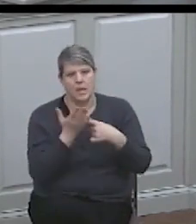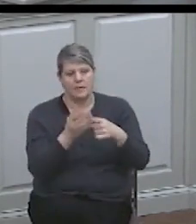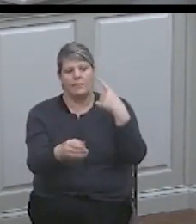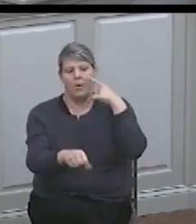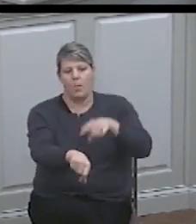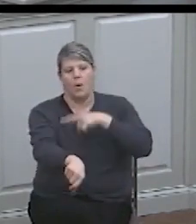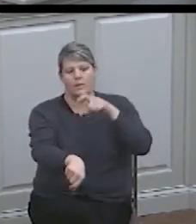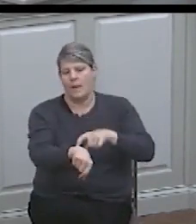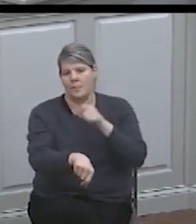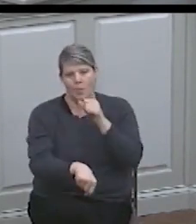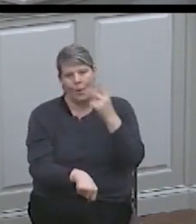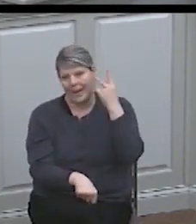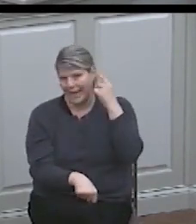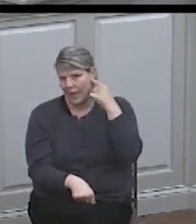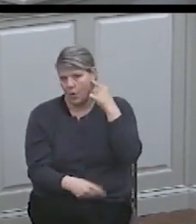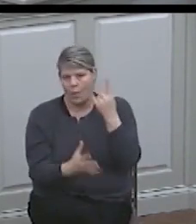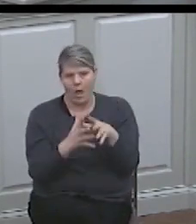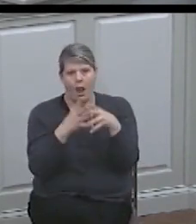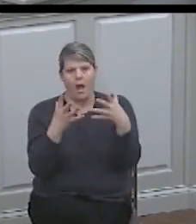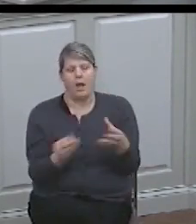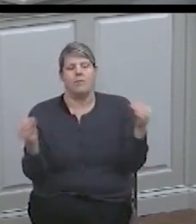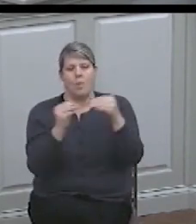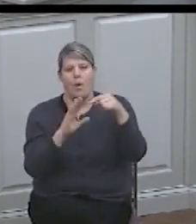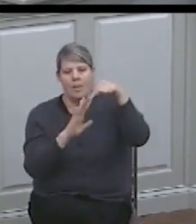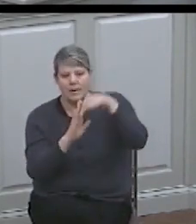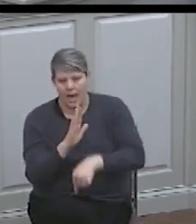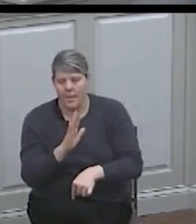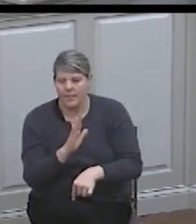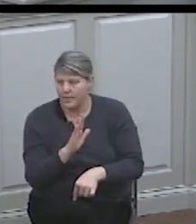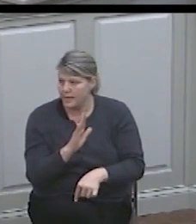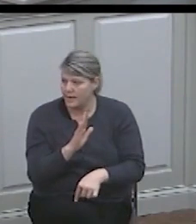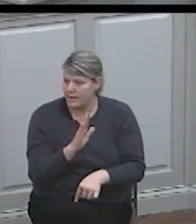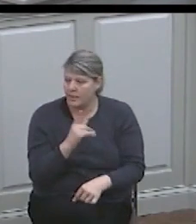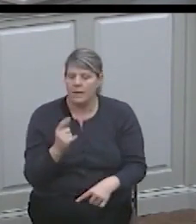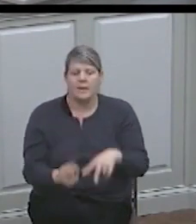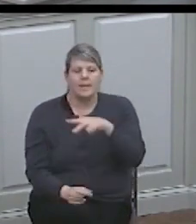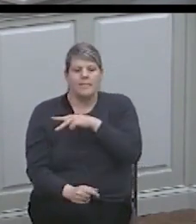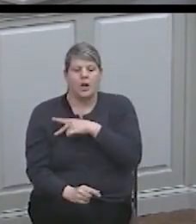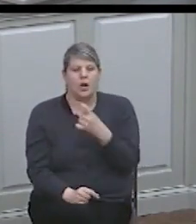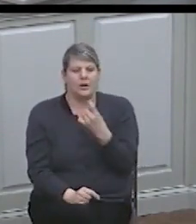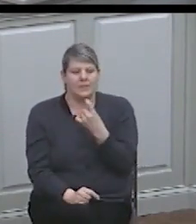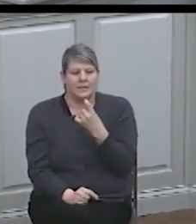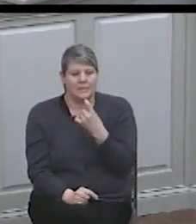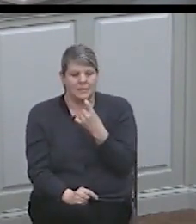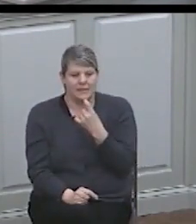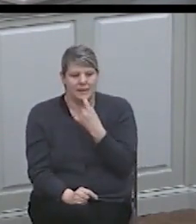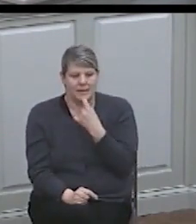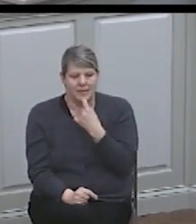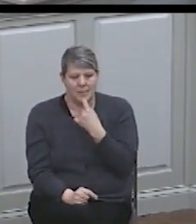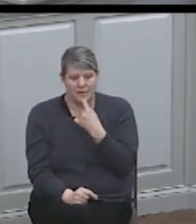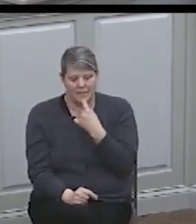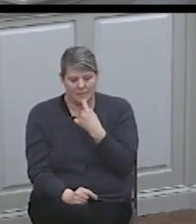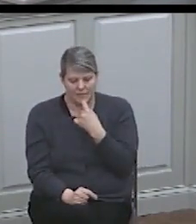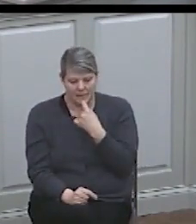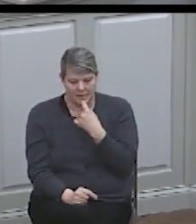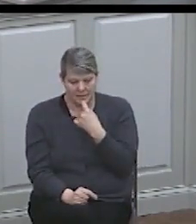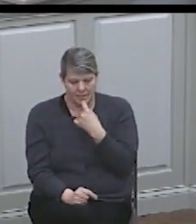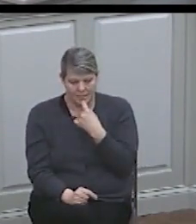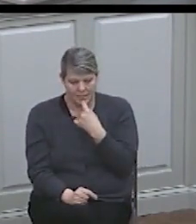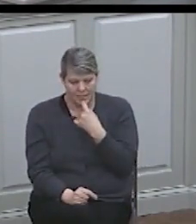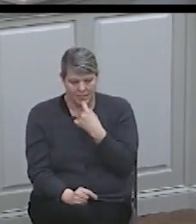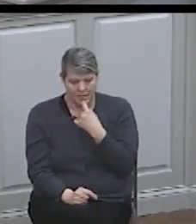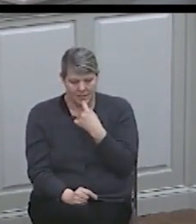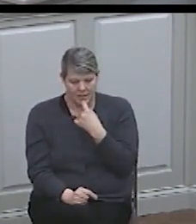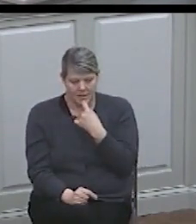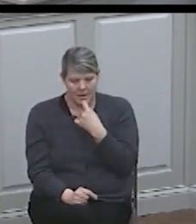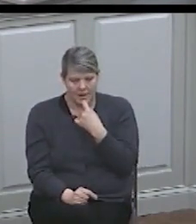think. But well, and I think it would be remiss if we didn't acknowledge that this is a leadership